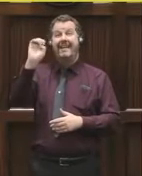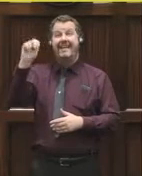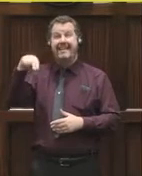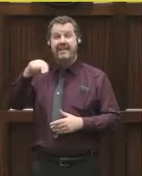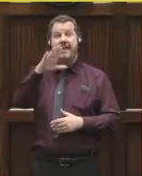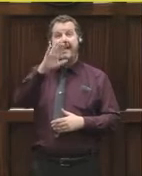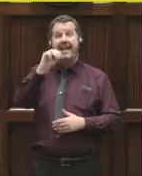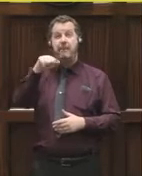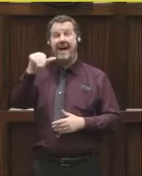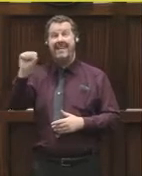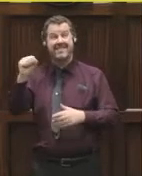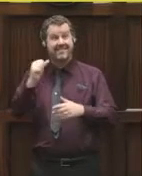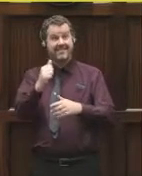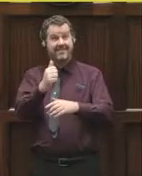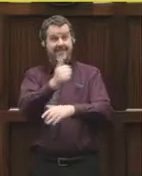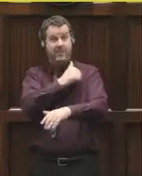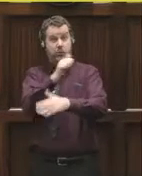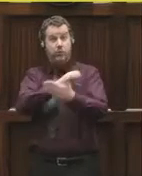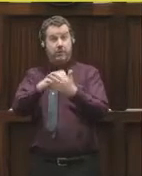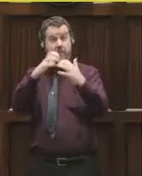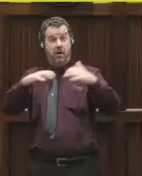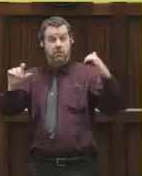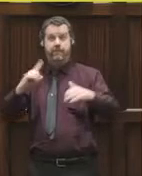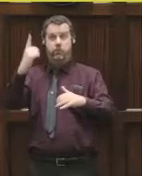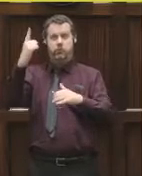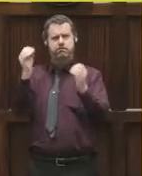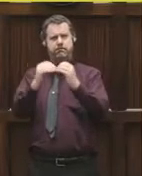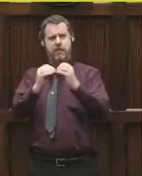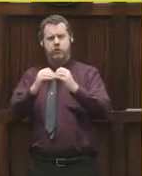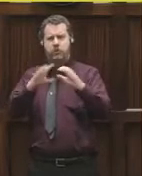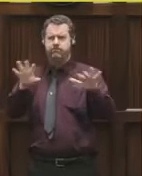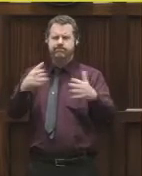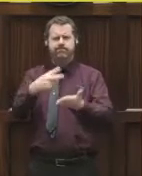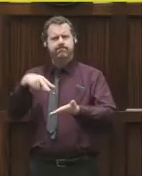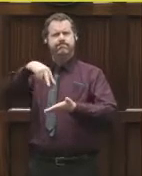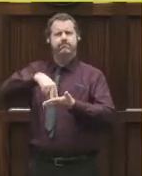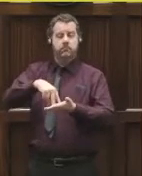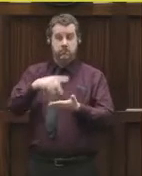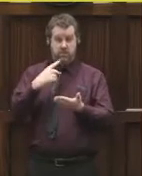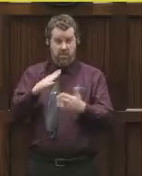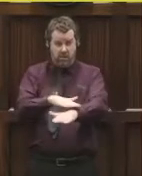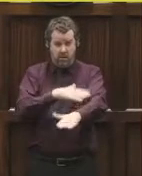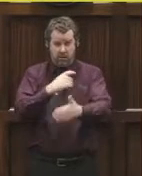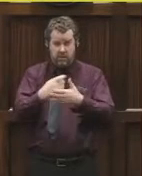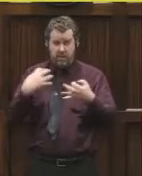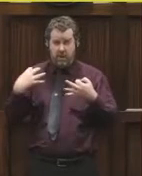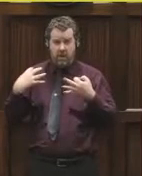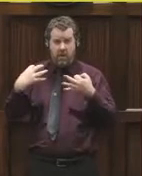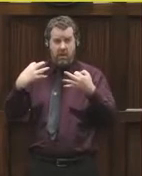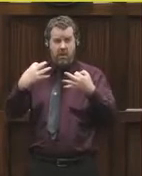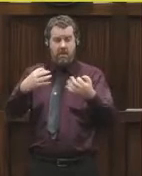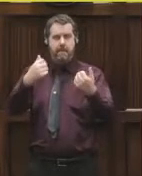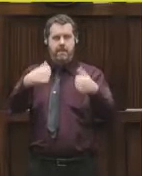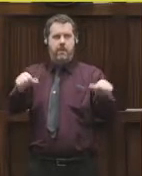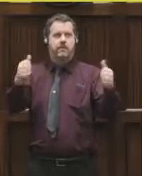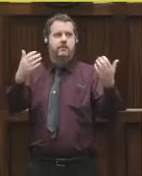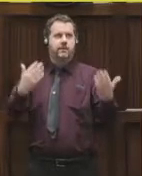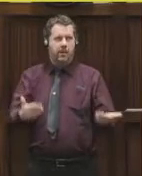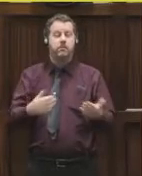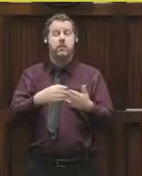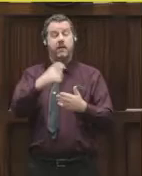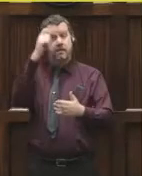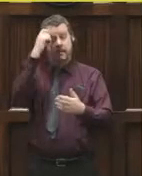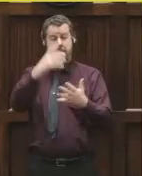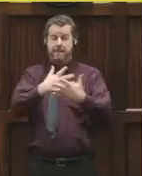Parliament. It's extraordinary that it's taken so long to get there, but the greatest congratulations of all is owed